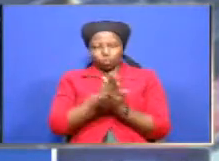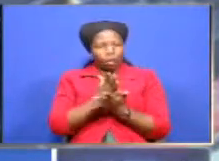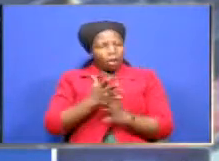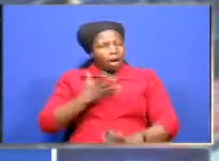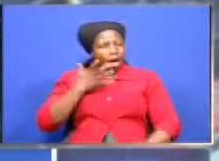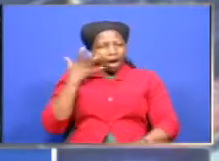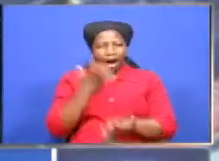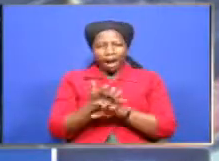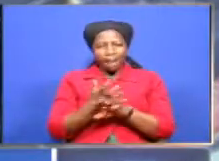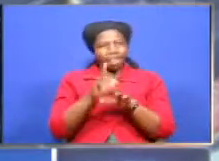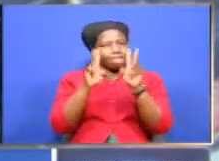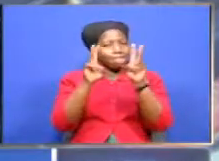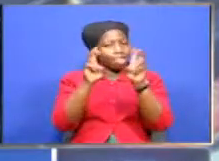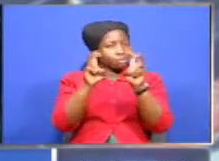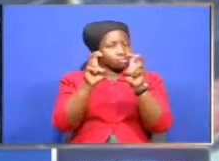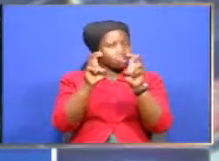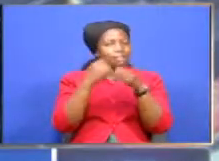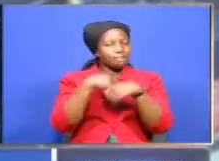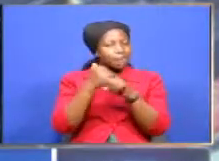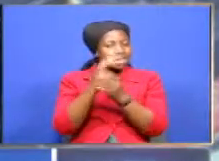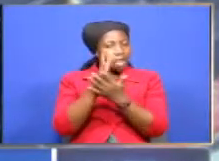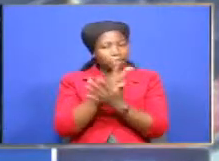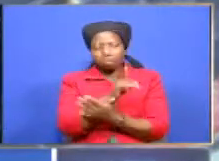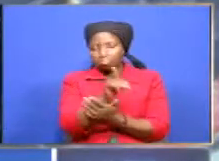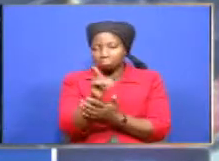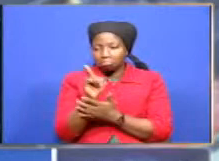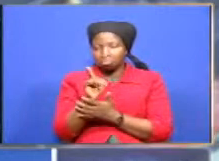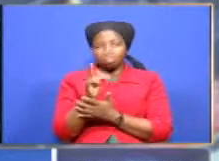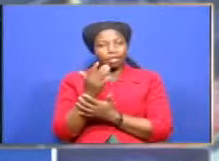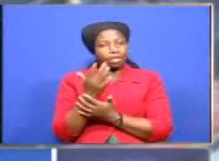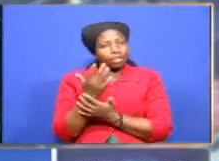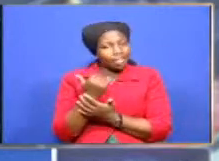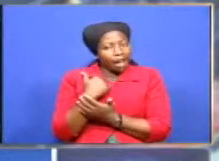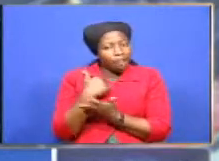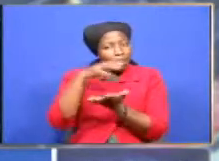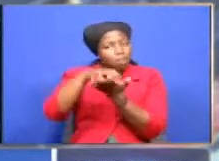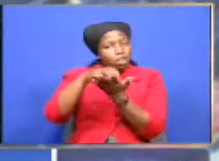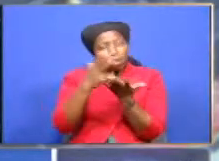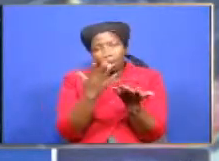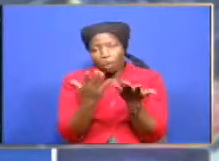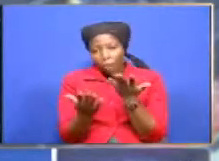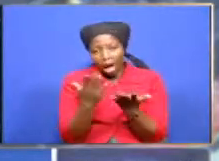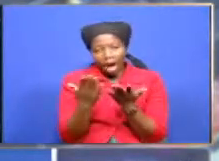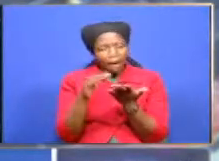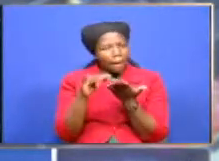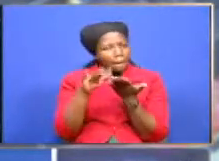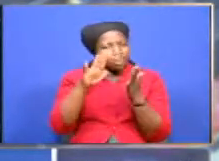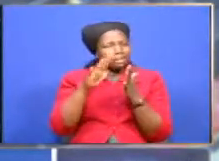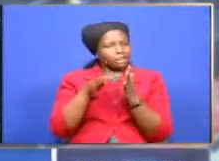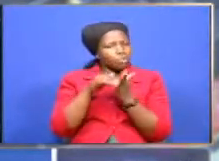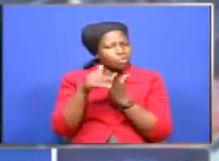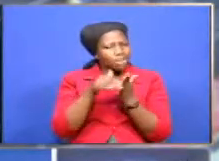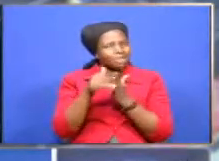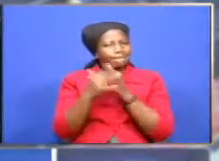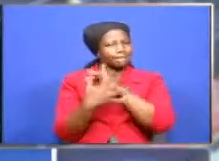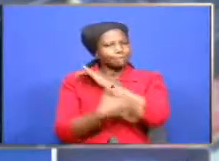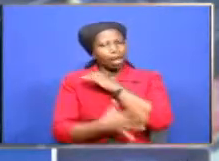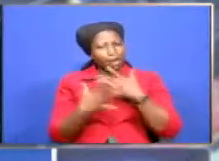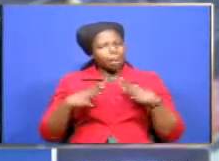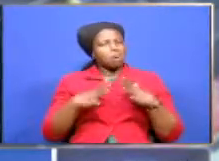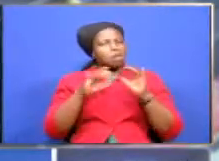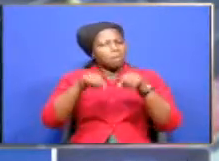difficult issue, putting some of them in a position where the most vulnerable people are at risk of